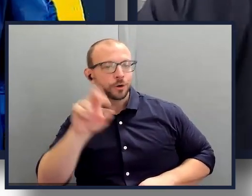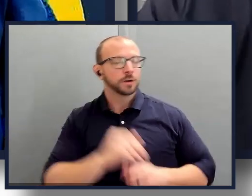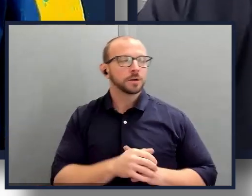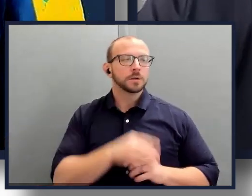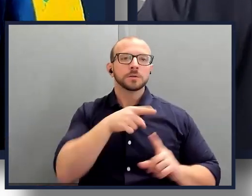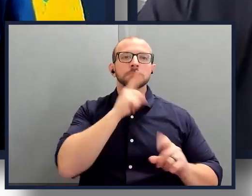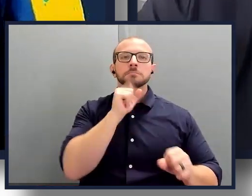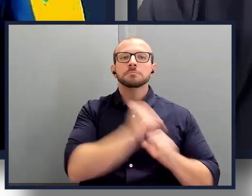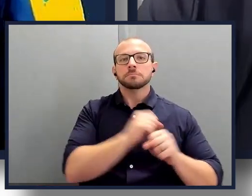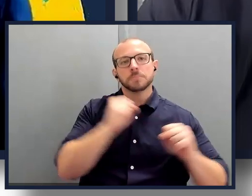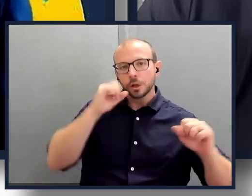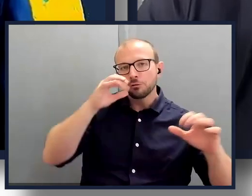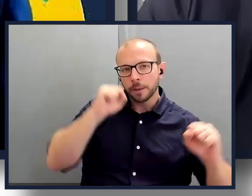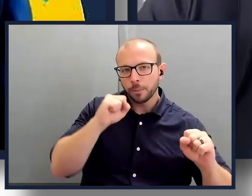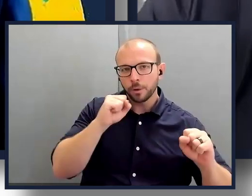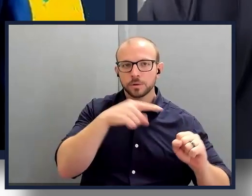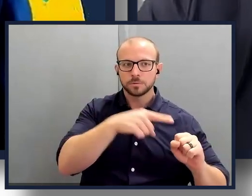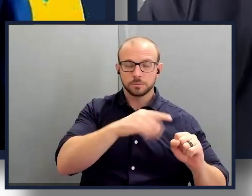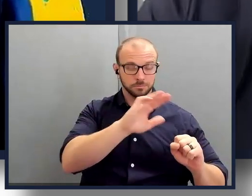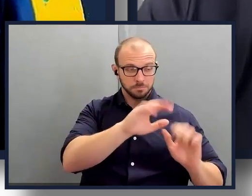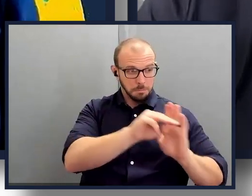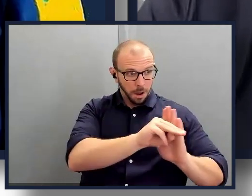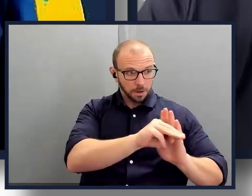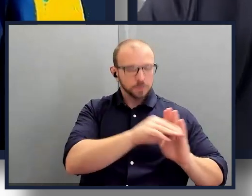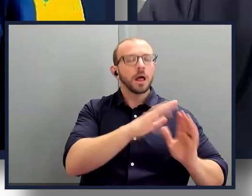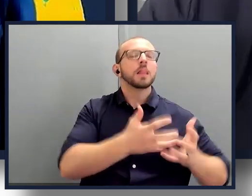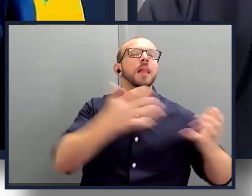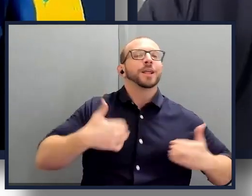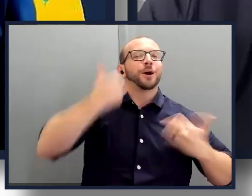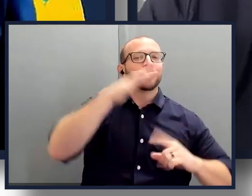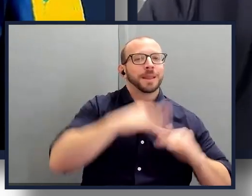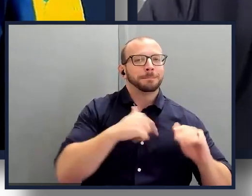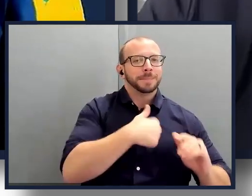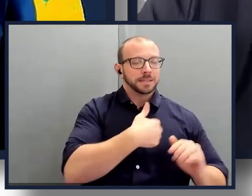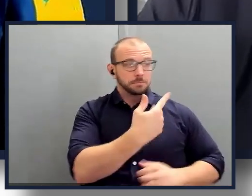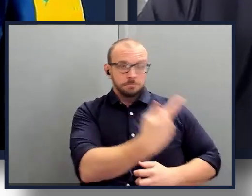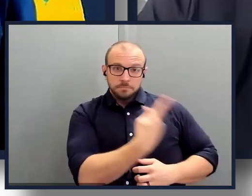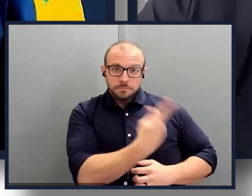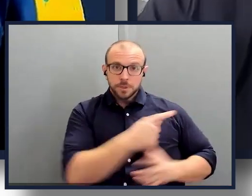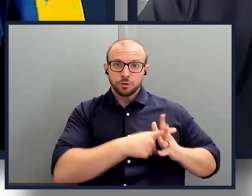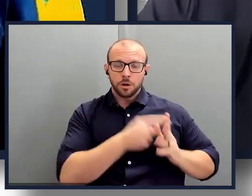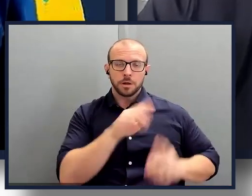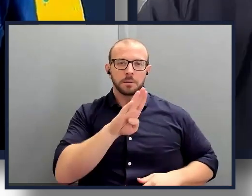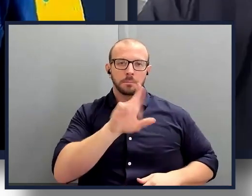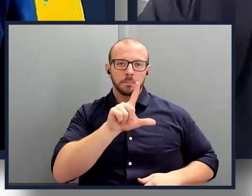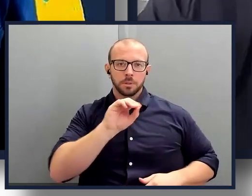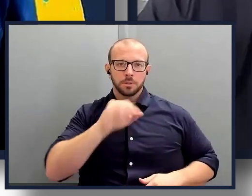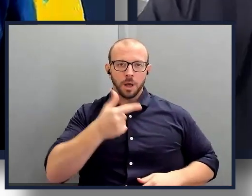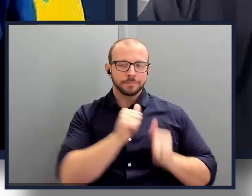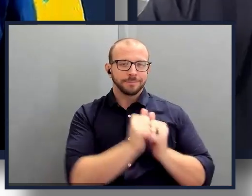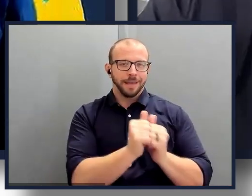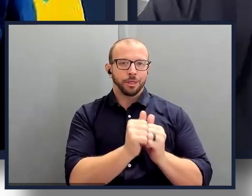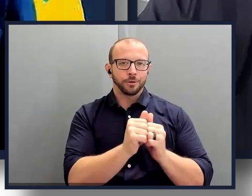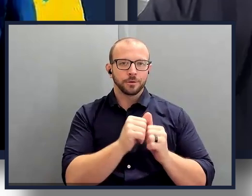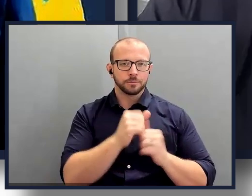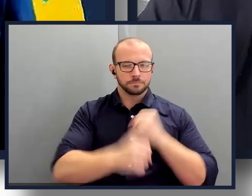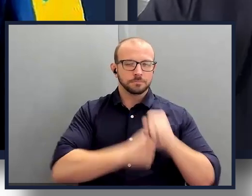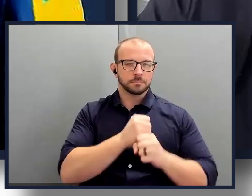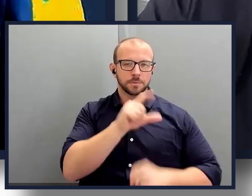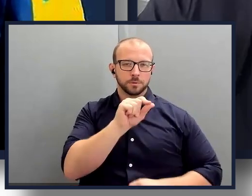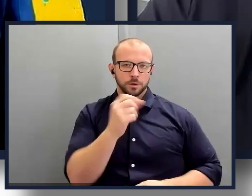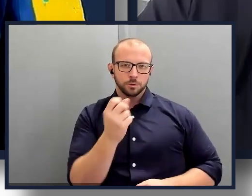incredible and a model. She's much younger than me. We started a blog together in 2012. She is a model